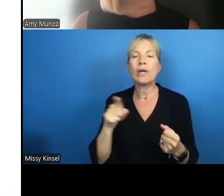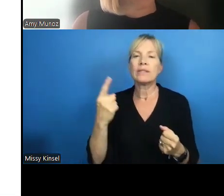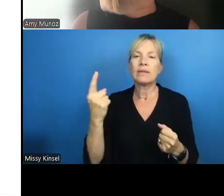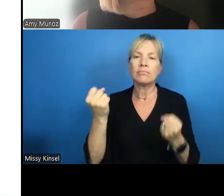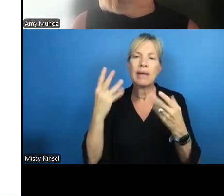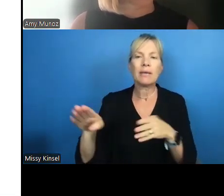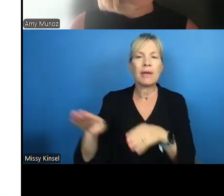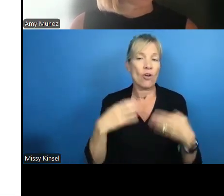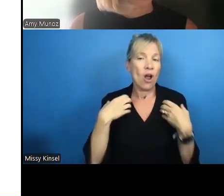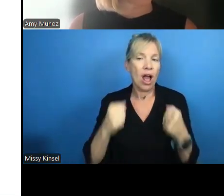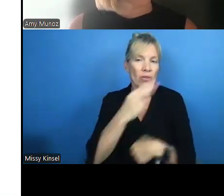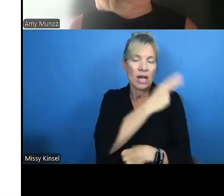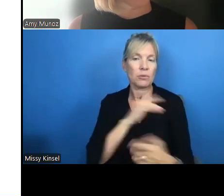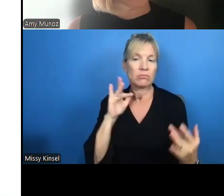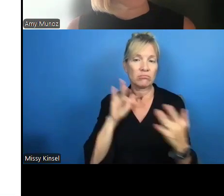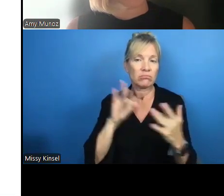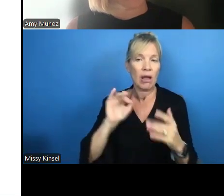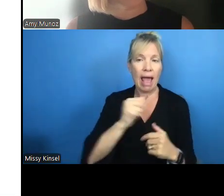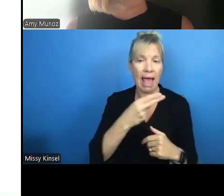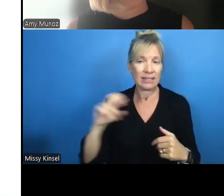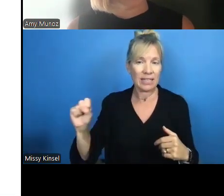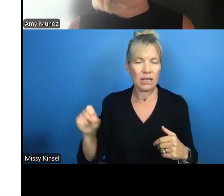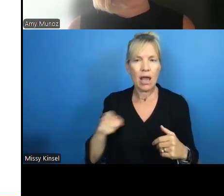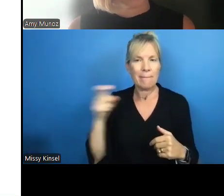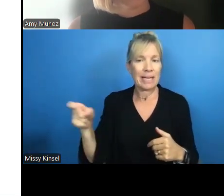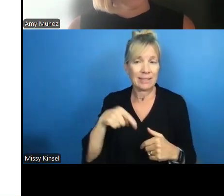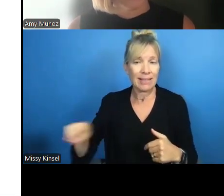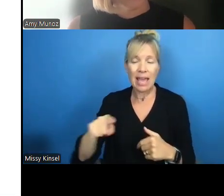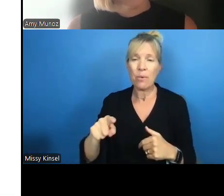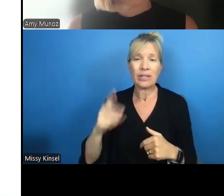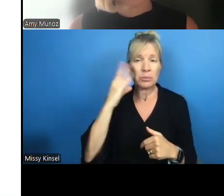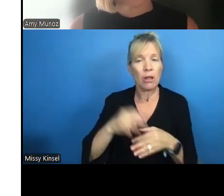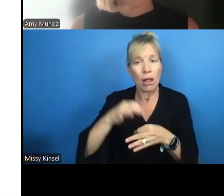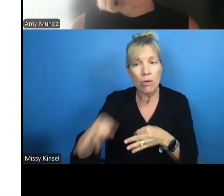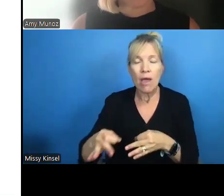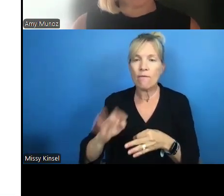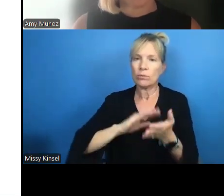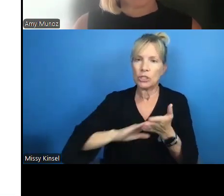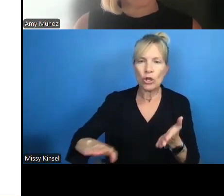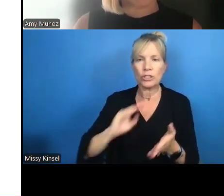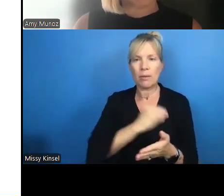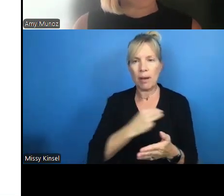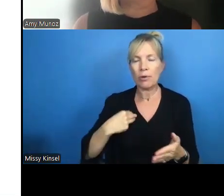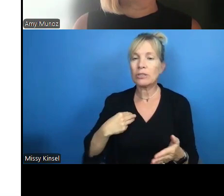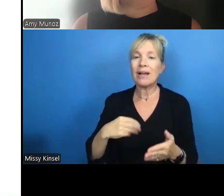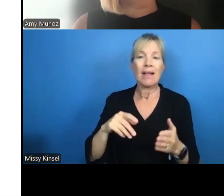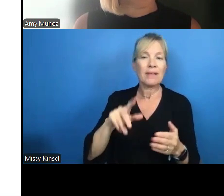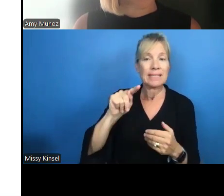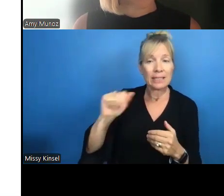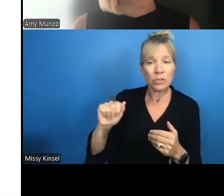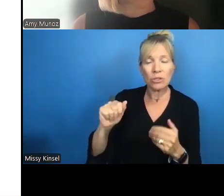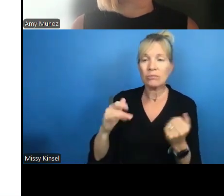behavioral health hospitals that were experiencing delays with member discharge. So this technical assistance led